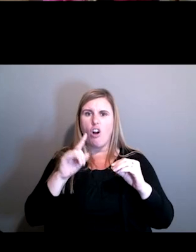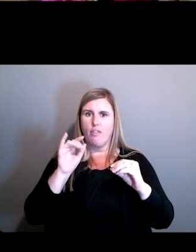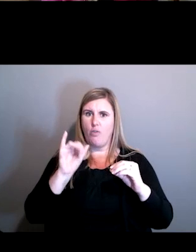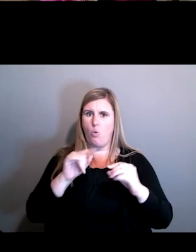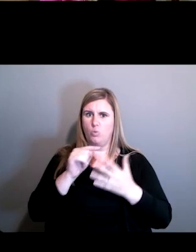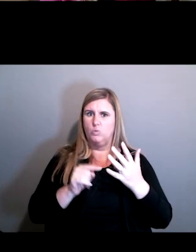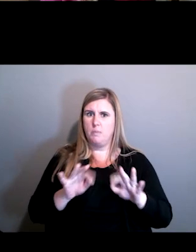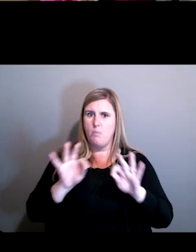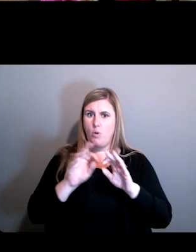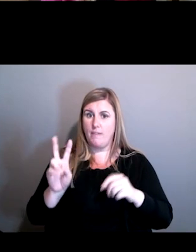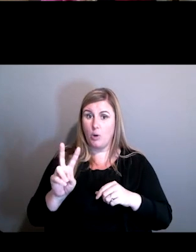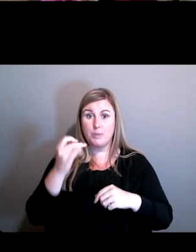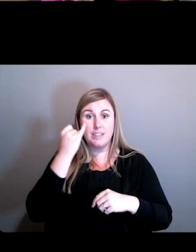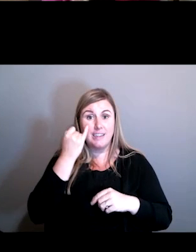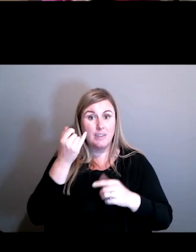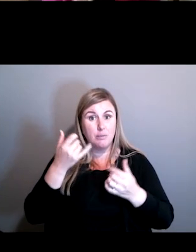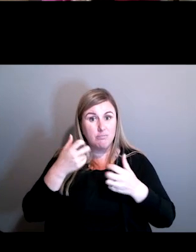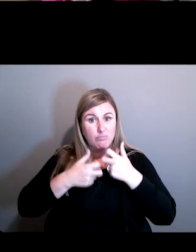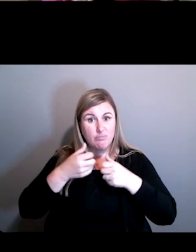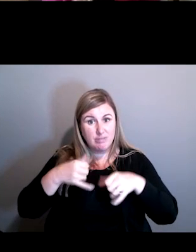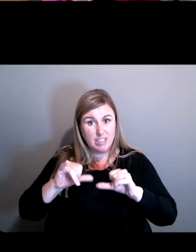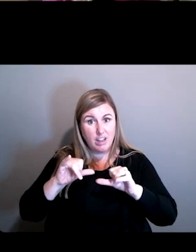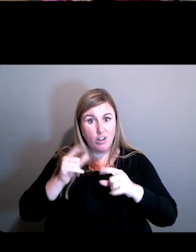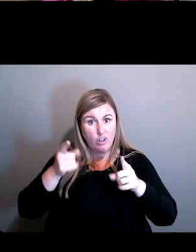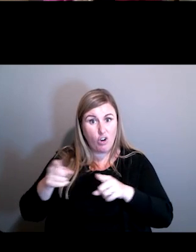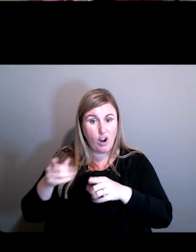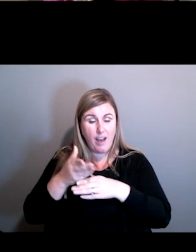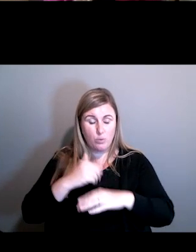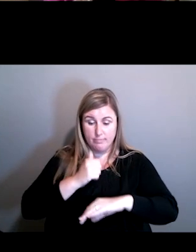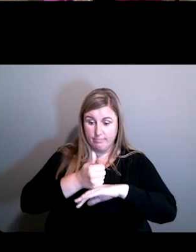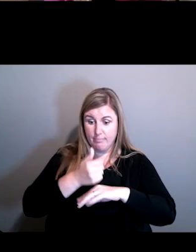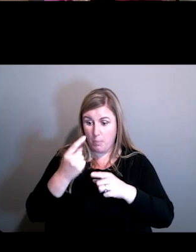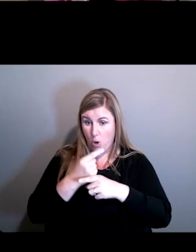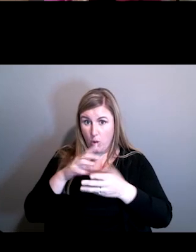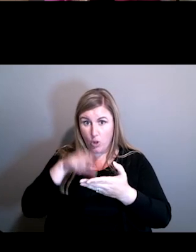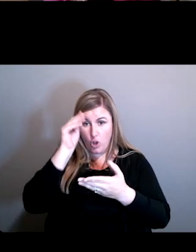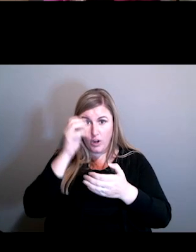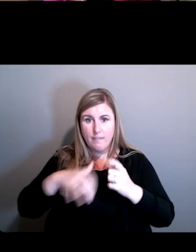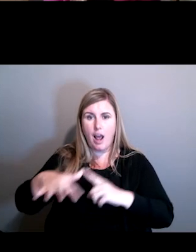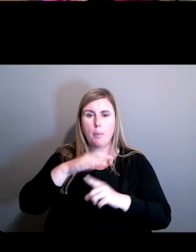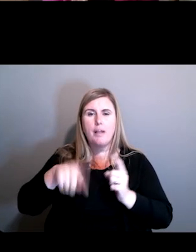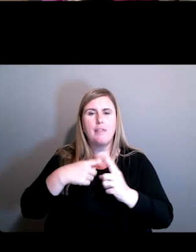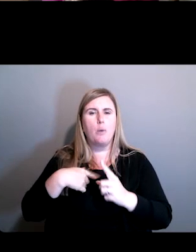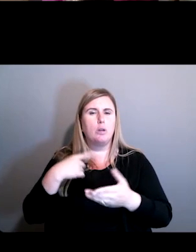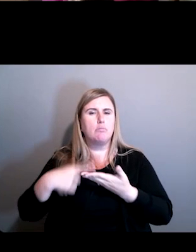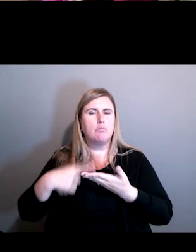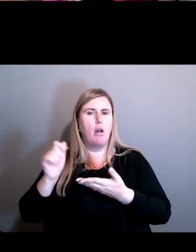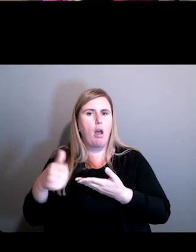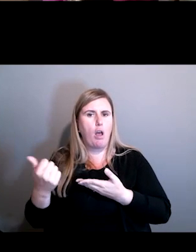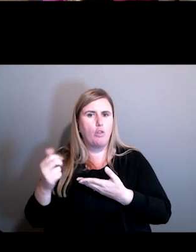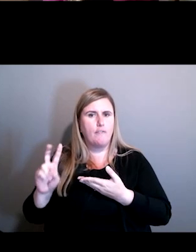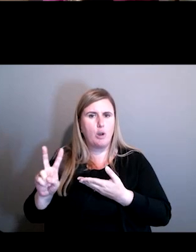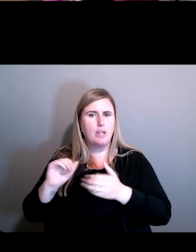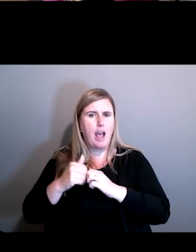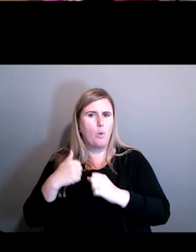variables. If problems still occur after we have established an appropriate learning environment, we can begin to look at other variables and analyze how we